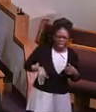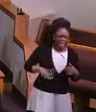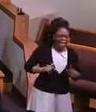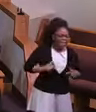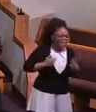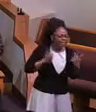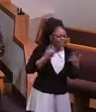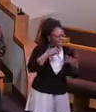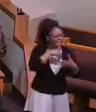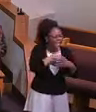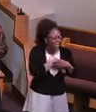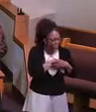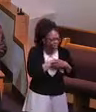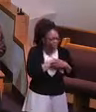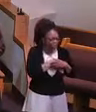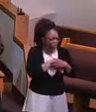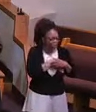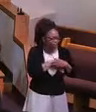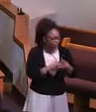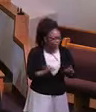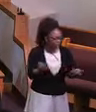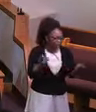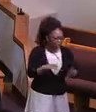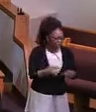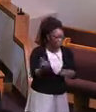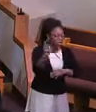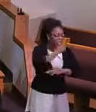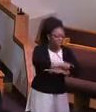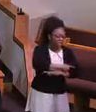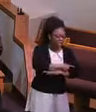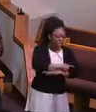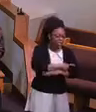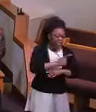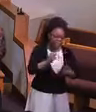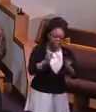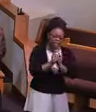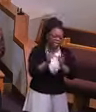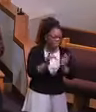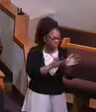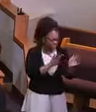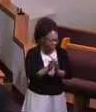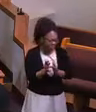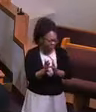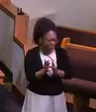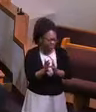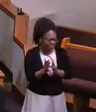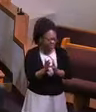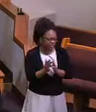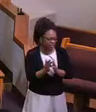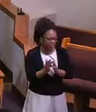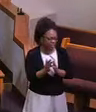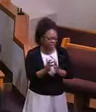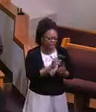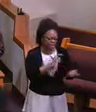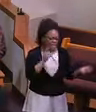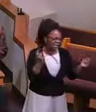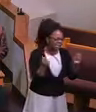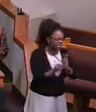them. But one day, they met Jesus, and he changed